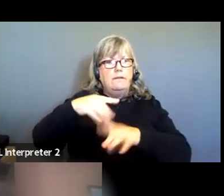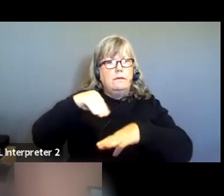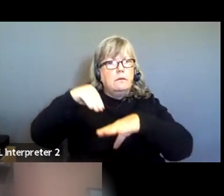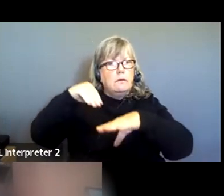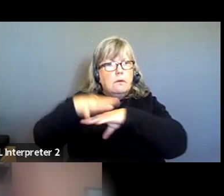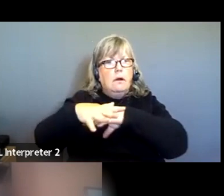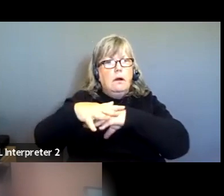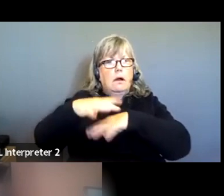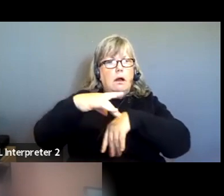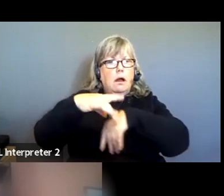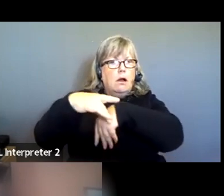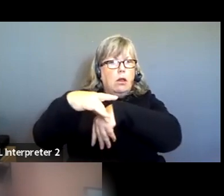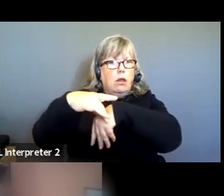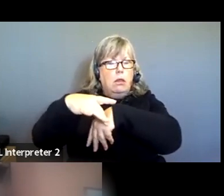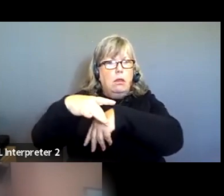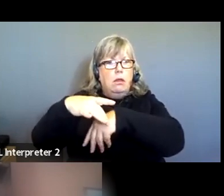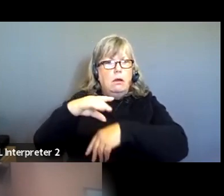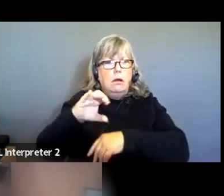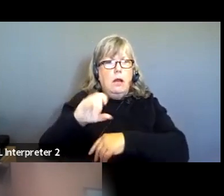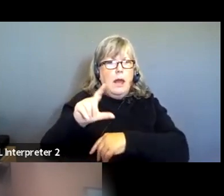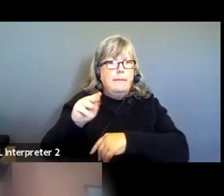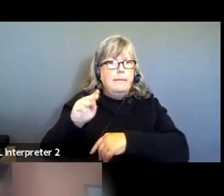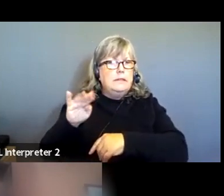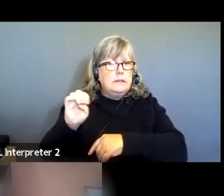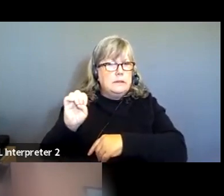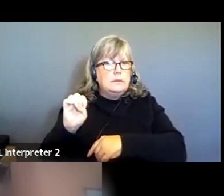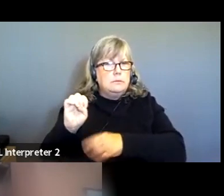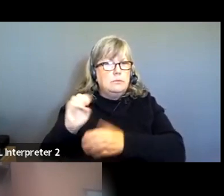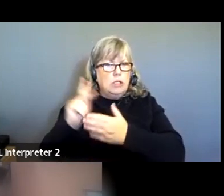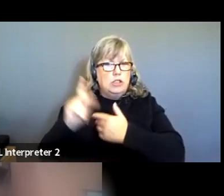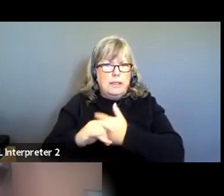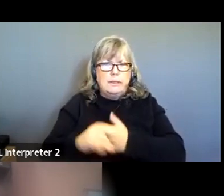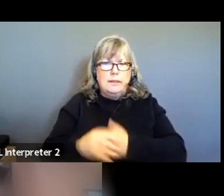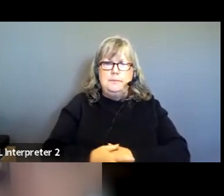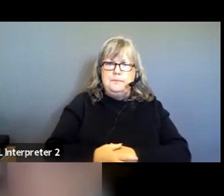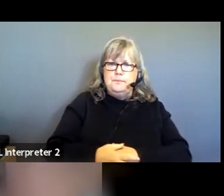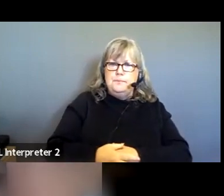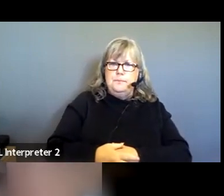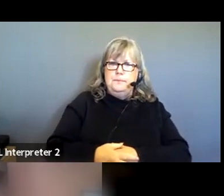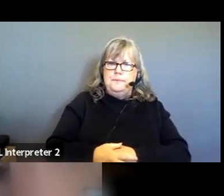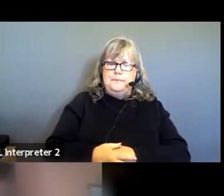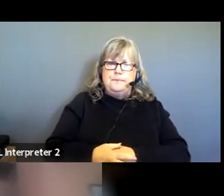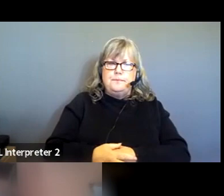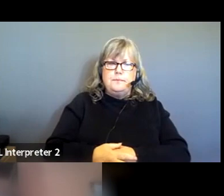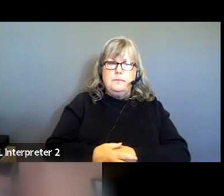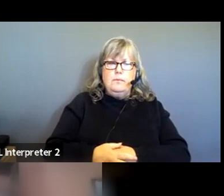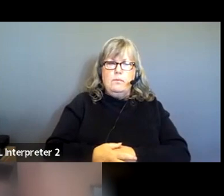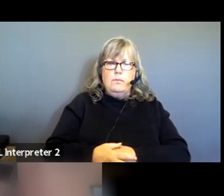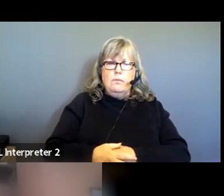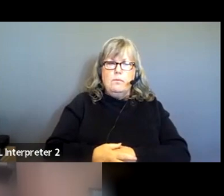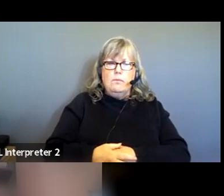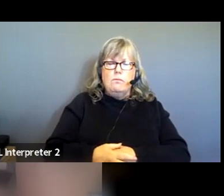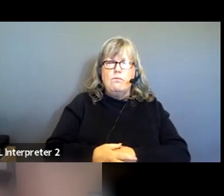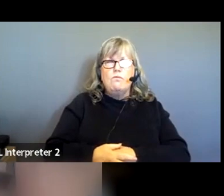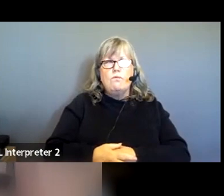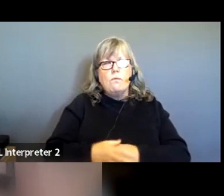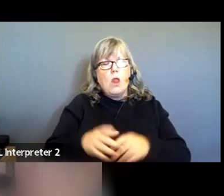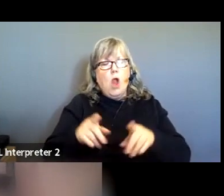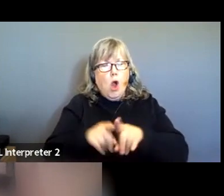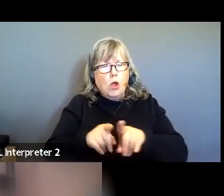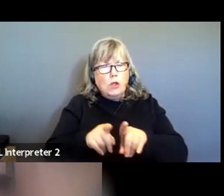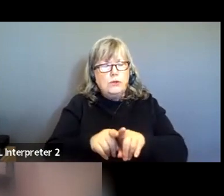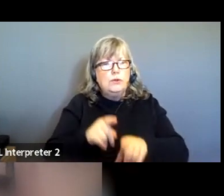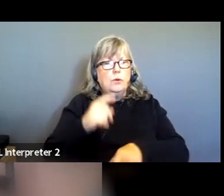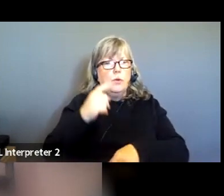change initiatives. I also think it's a broader question. I don't know how far we